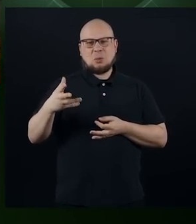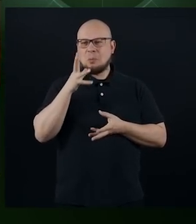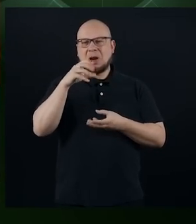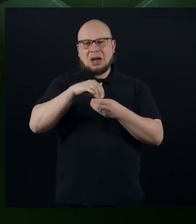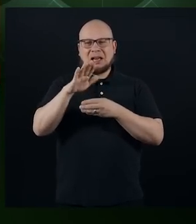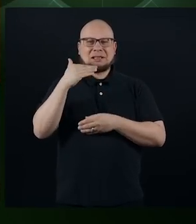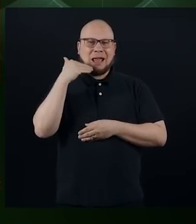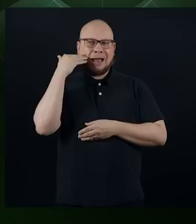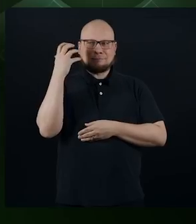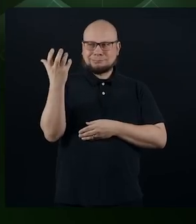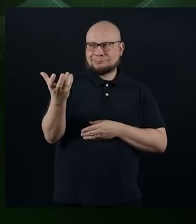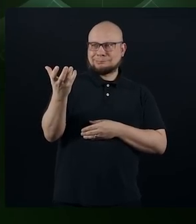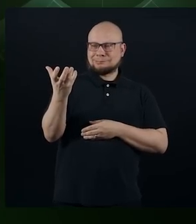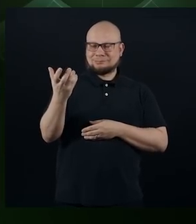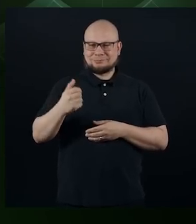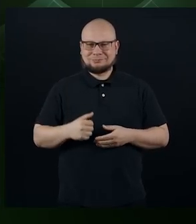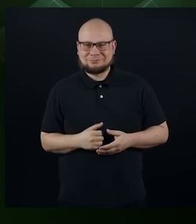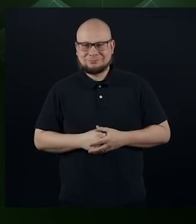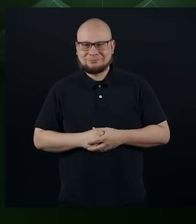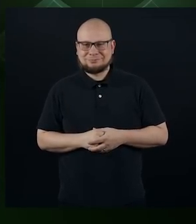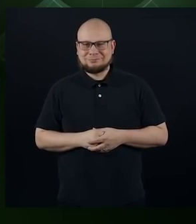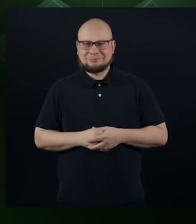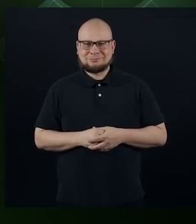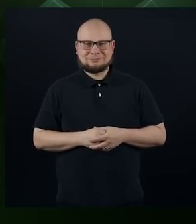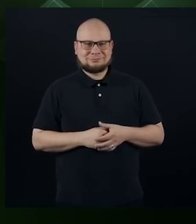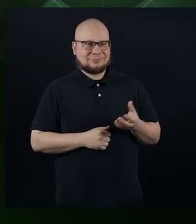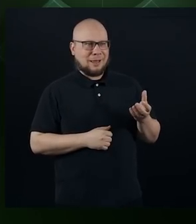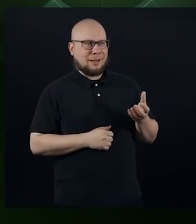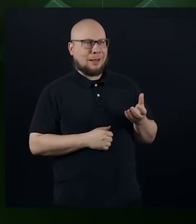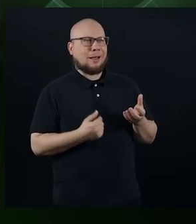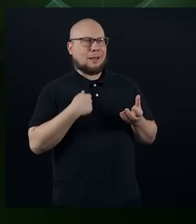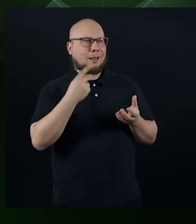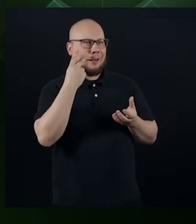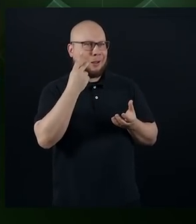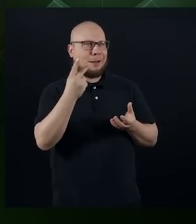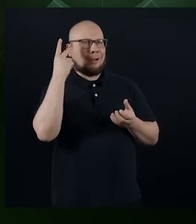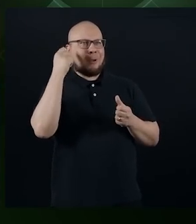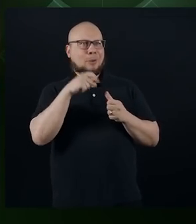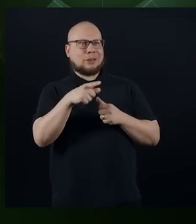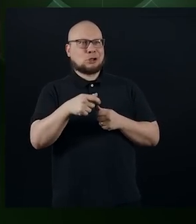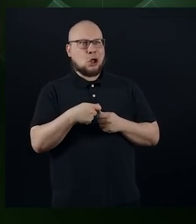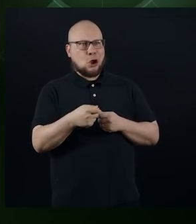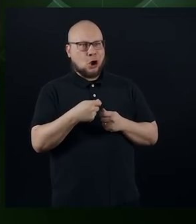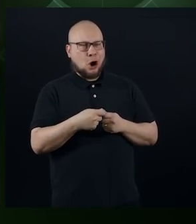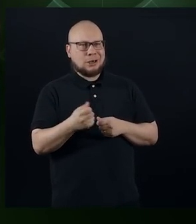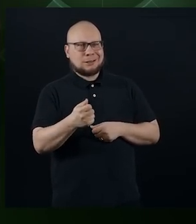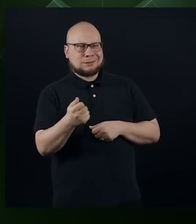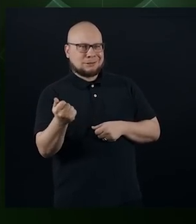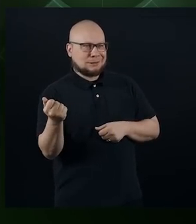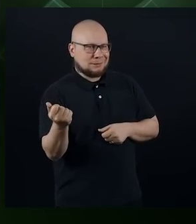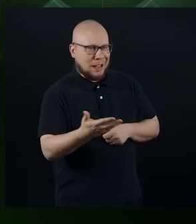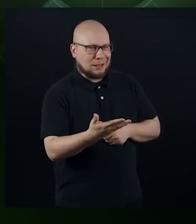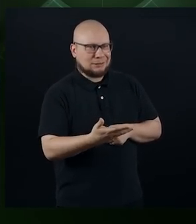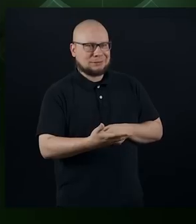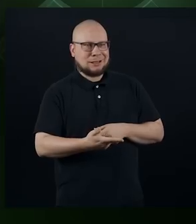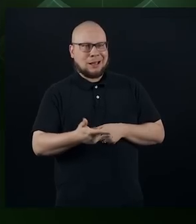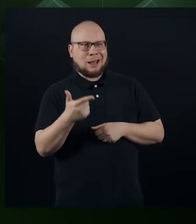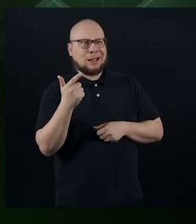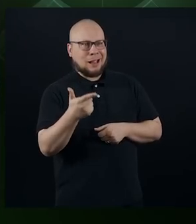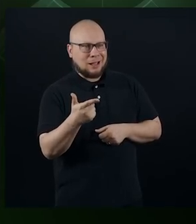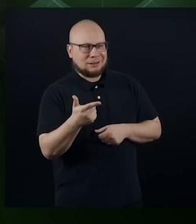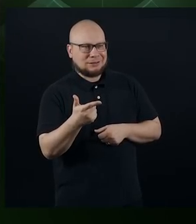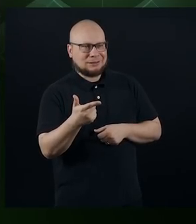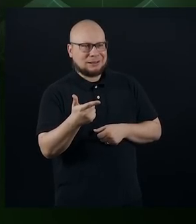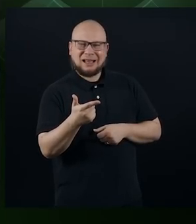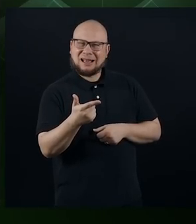Sea of Thieves for the first time. This takes me back. Cards, dice, pitch the pistol. I don't